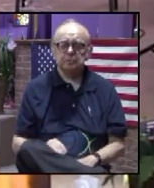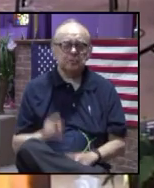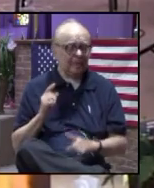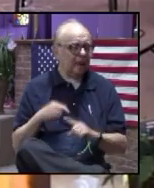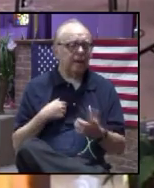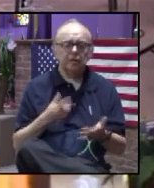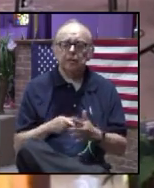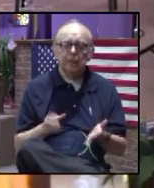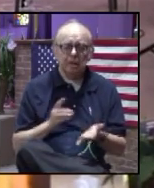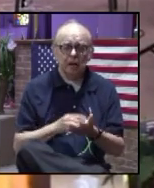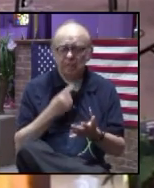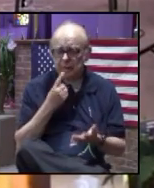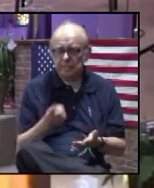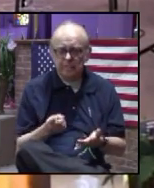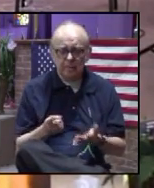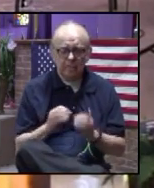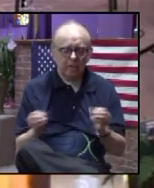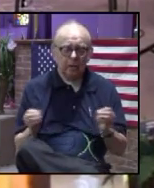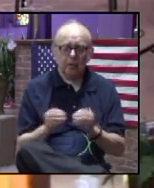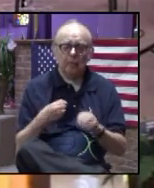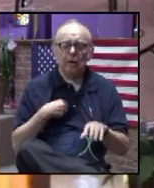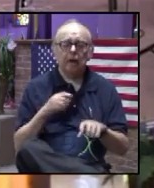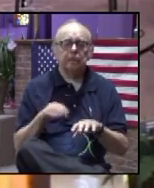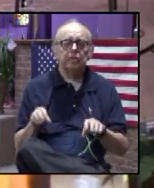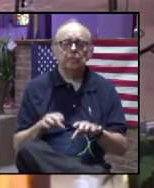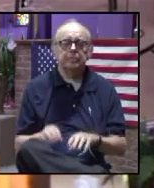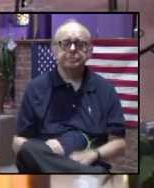can't. There's nothing else I can do.